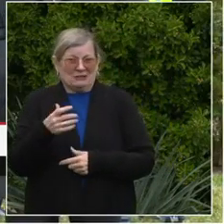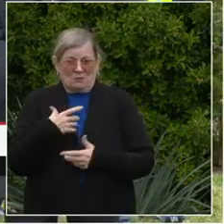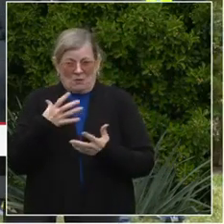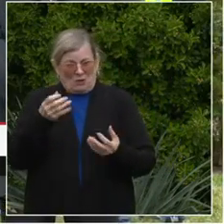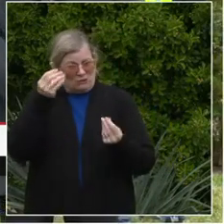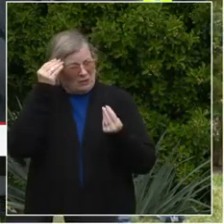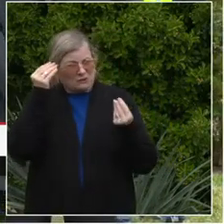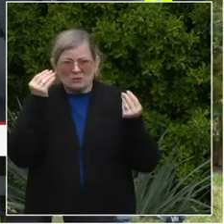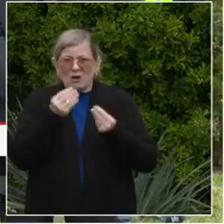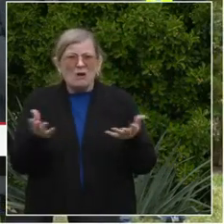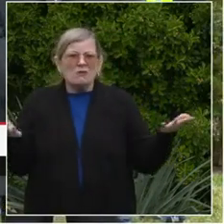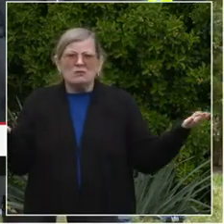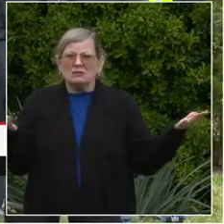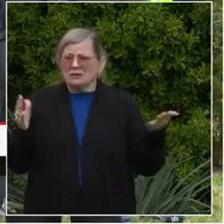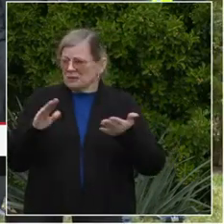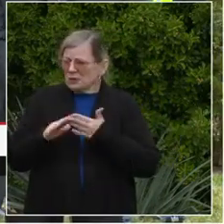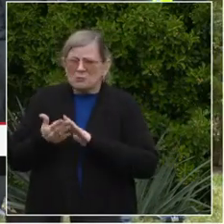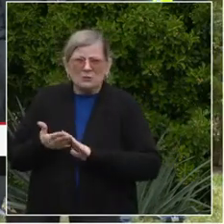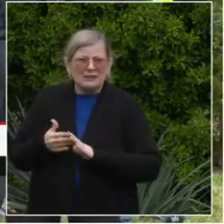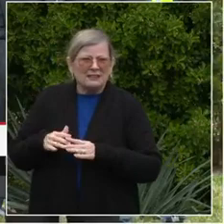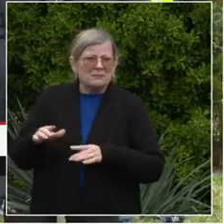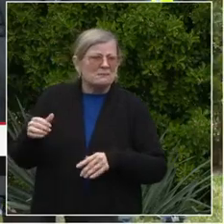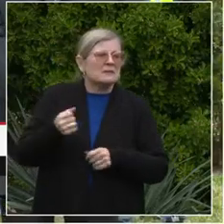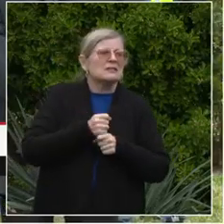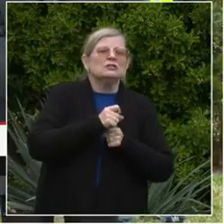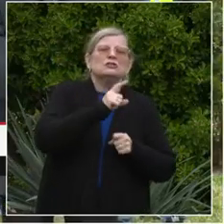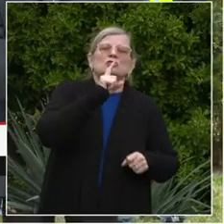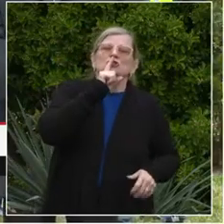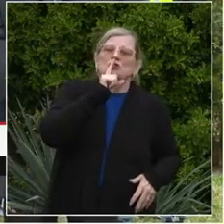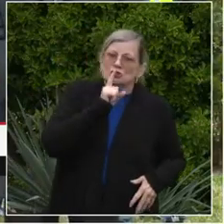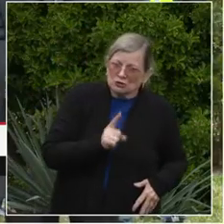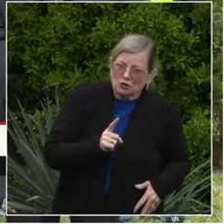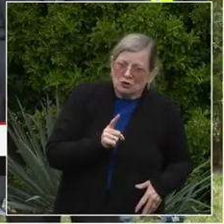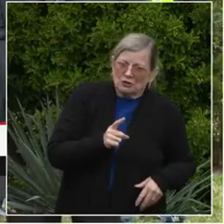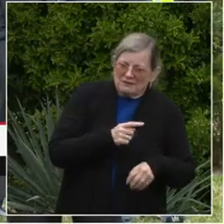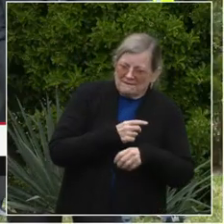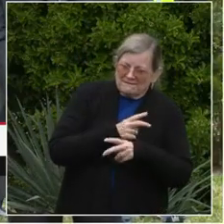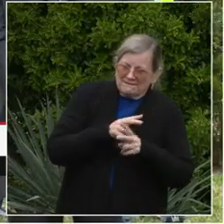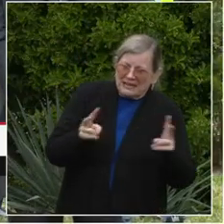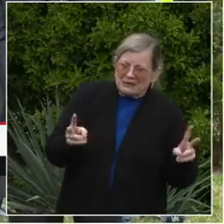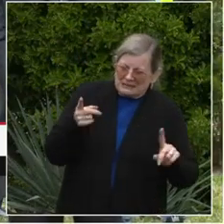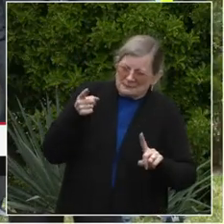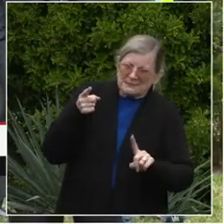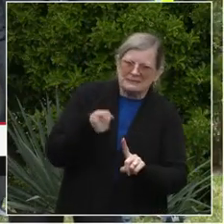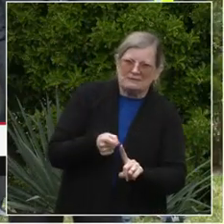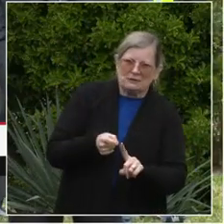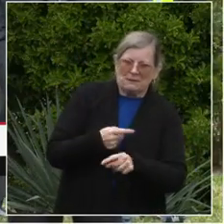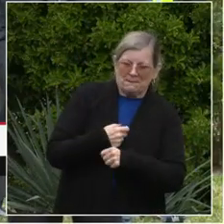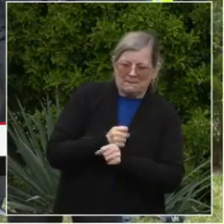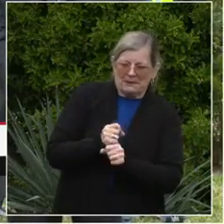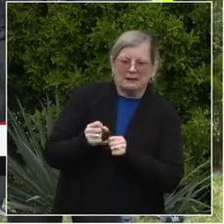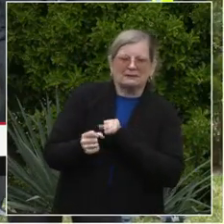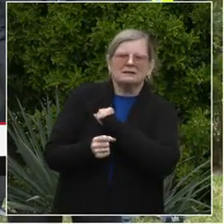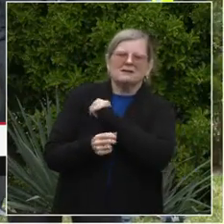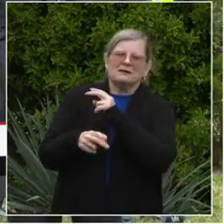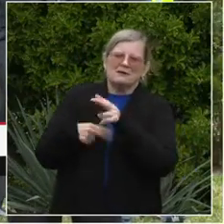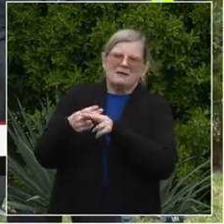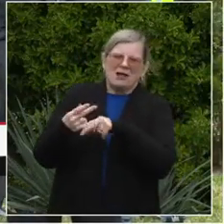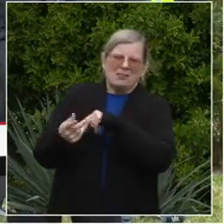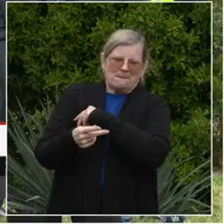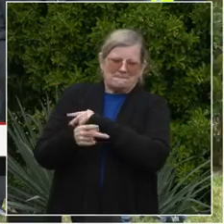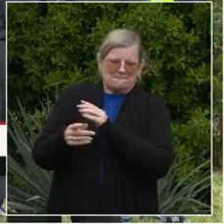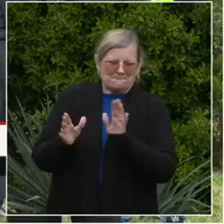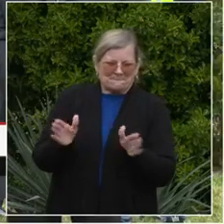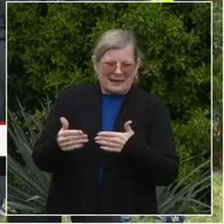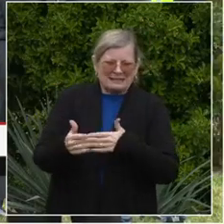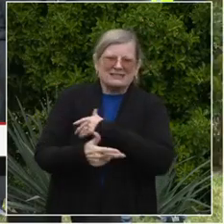community members to make sure that we are very much focused in on the package theft issue. We also want to focus in on the issue